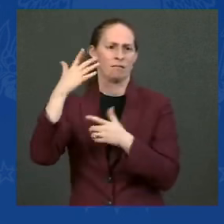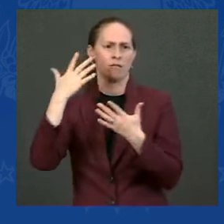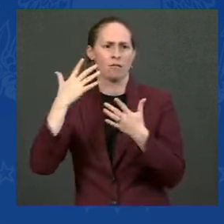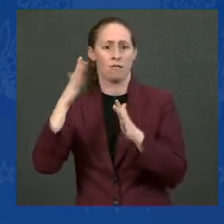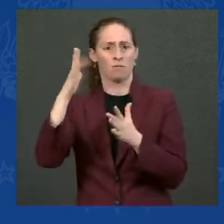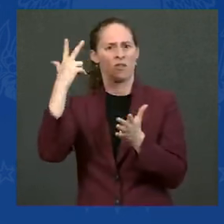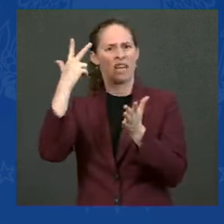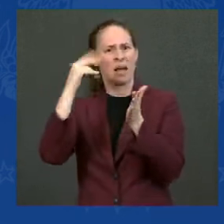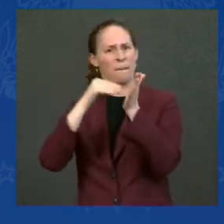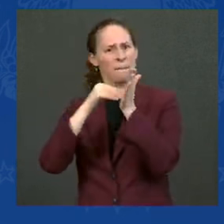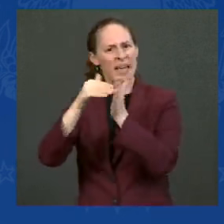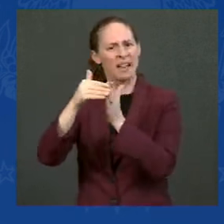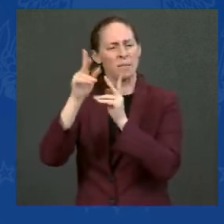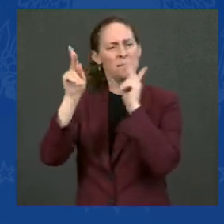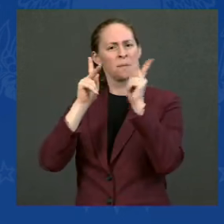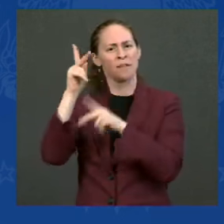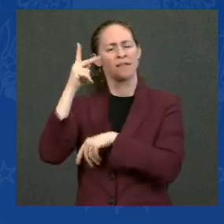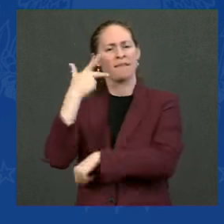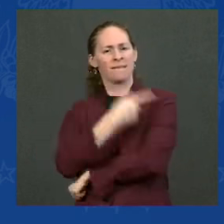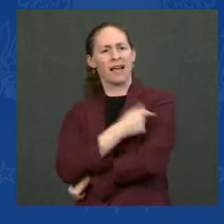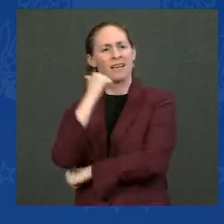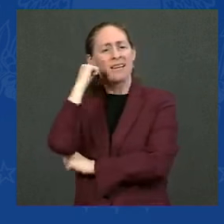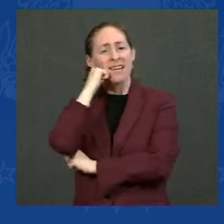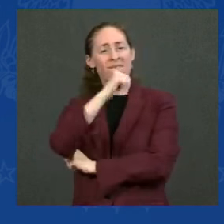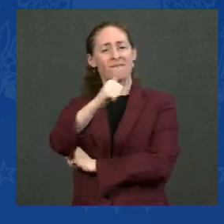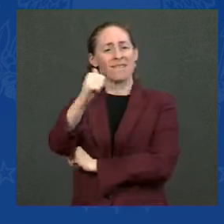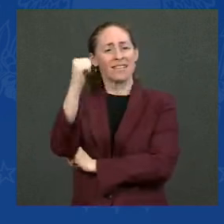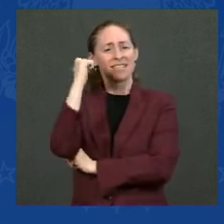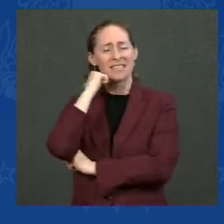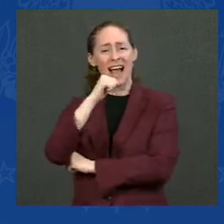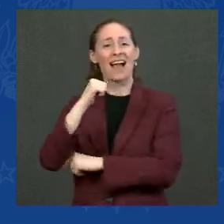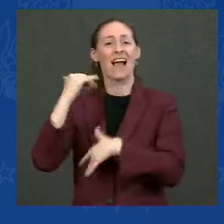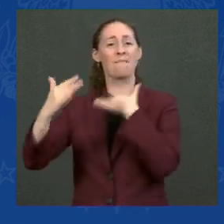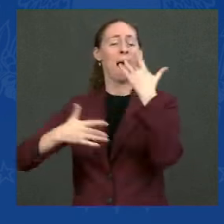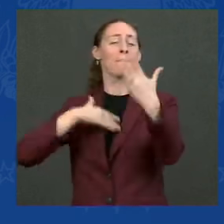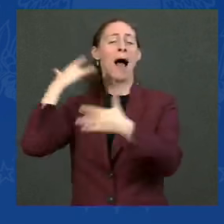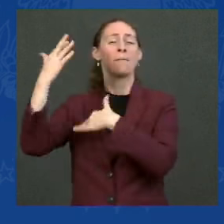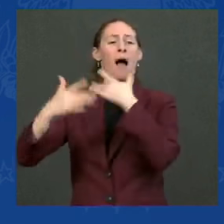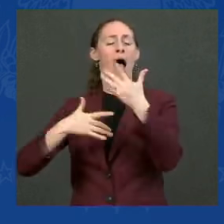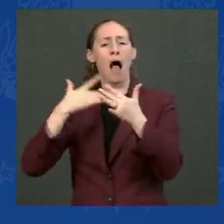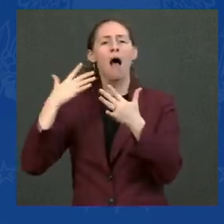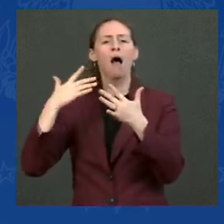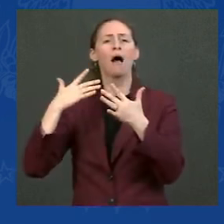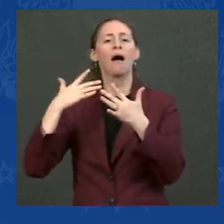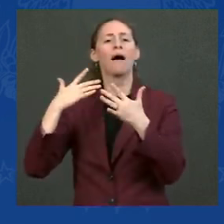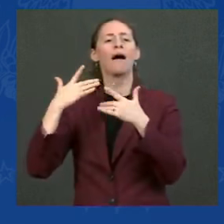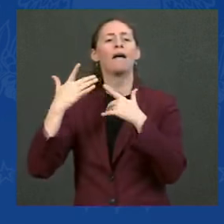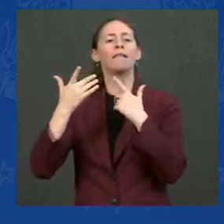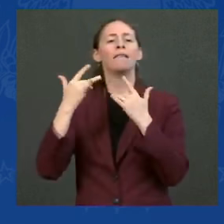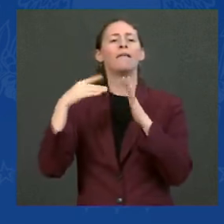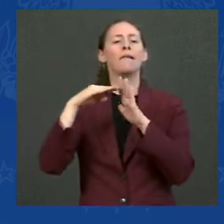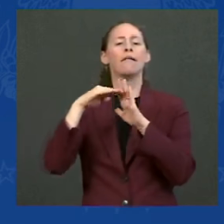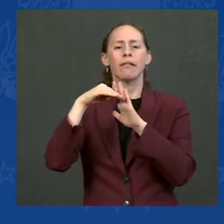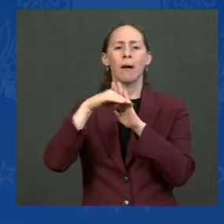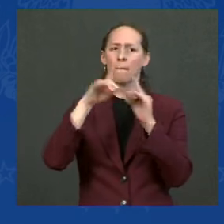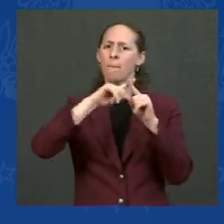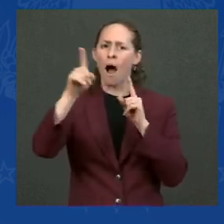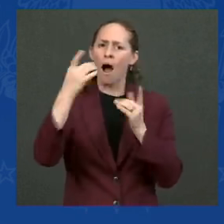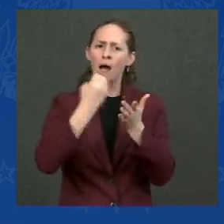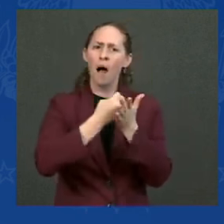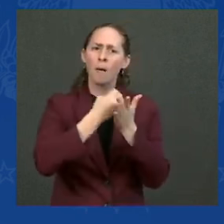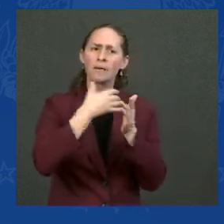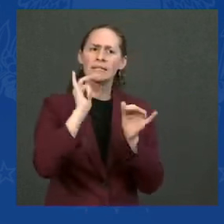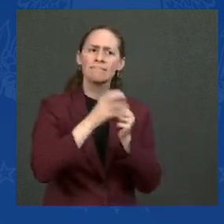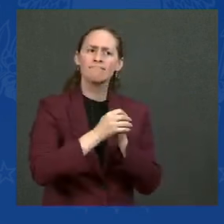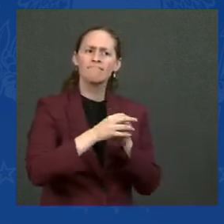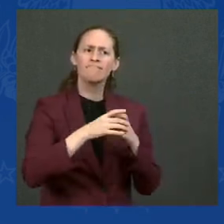close before things began to slow down. The economy is growing, leaps and bounds. 6%, the fastest growing major economy